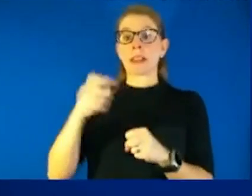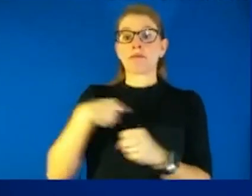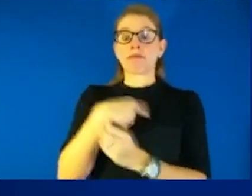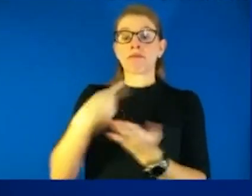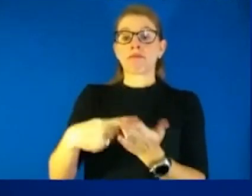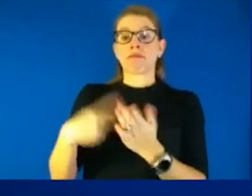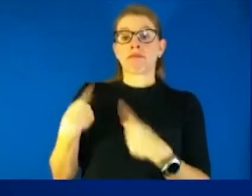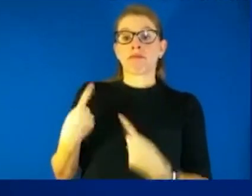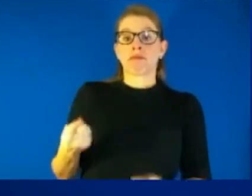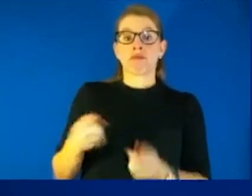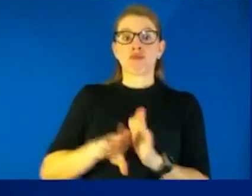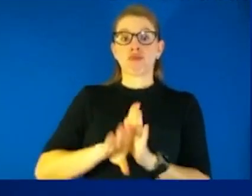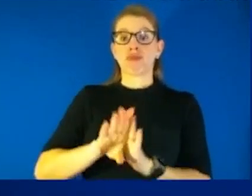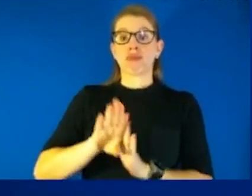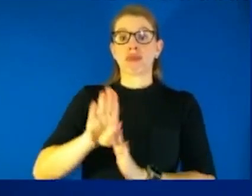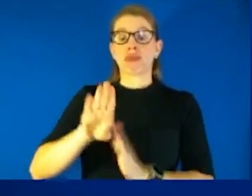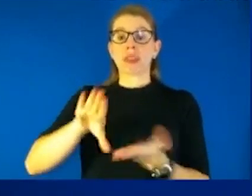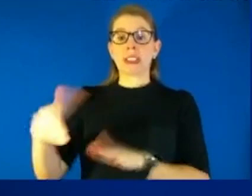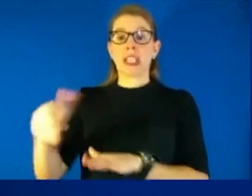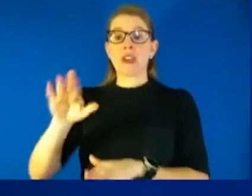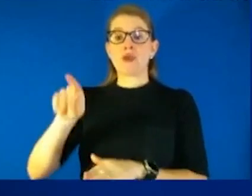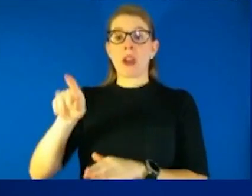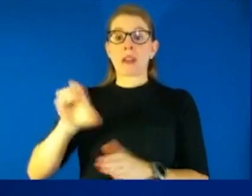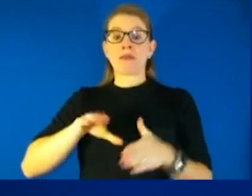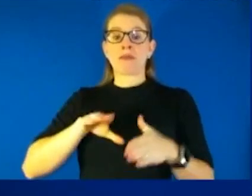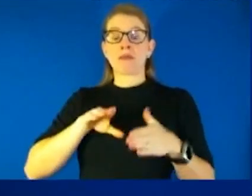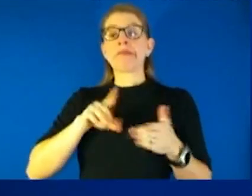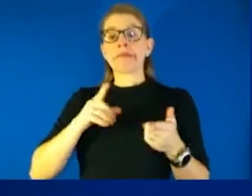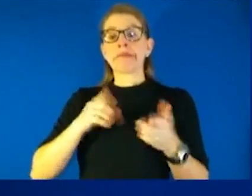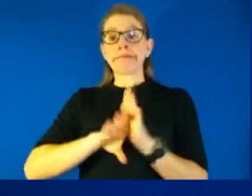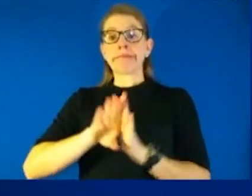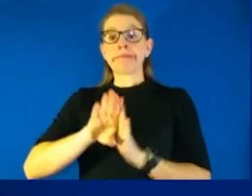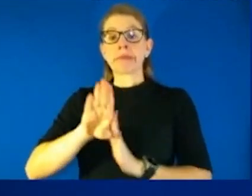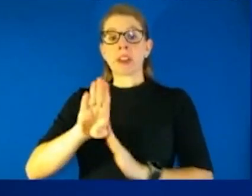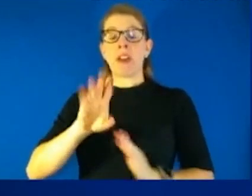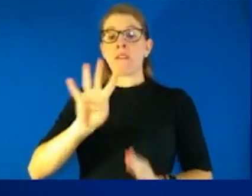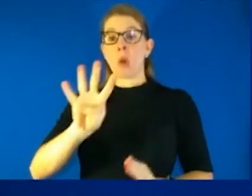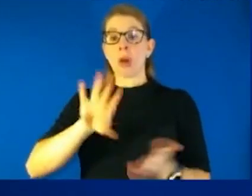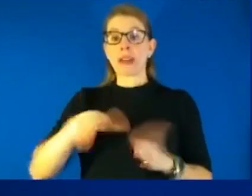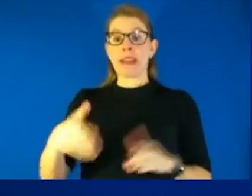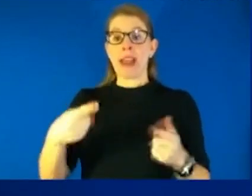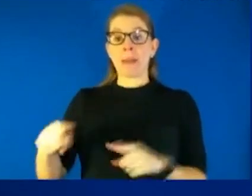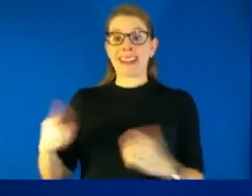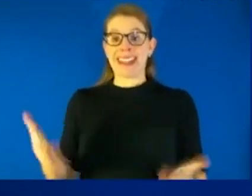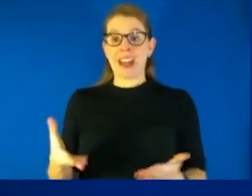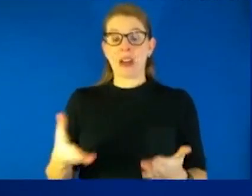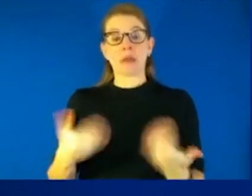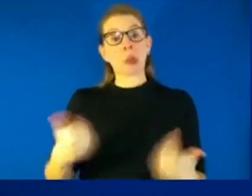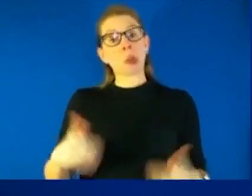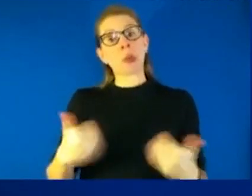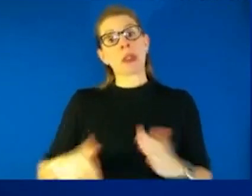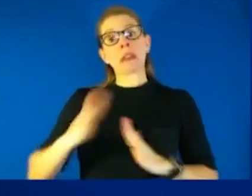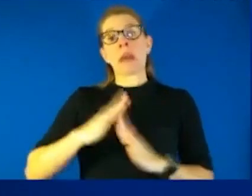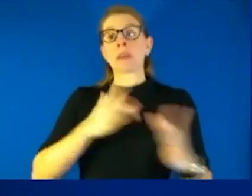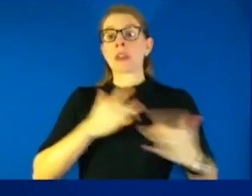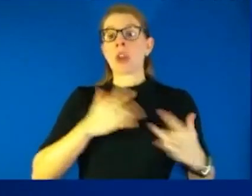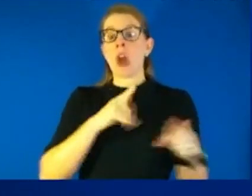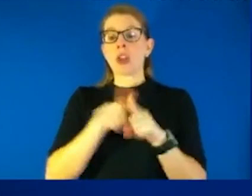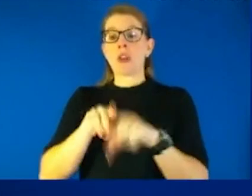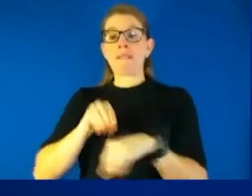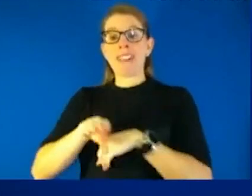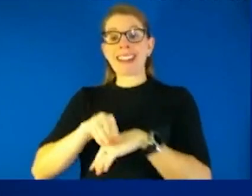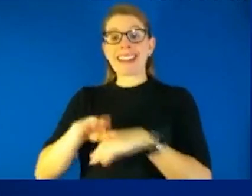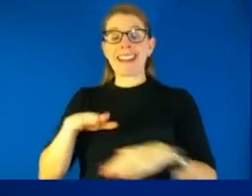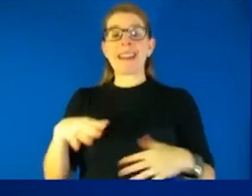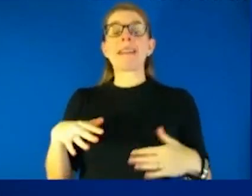going up. Death rates are going up. We saw 4 deaths over the weekend here. It is a major concern. It is also affecting animals, and we have discussed